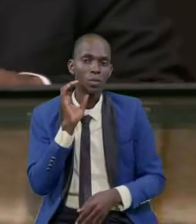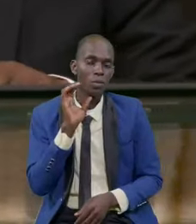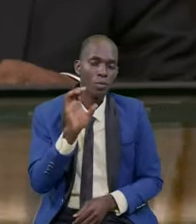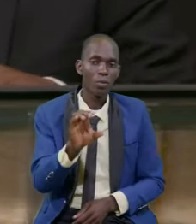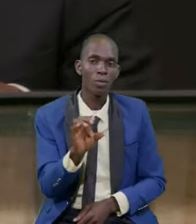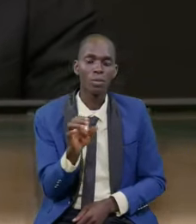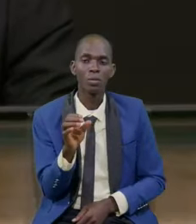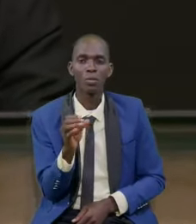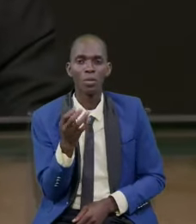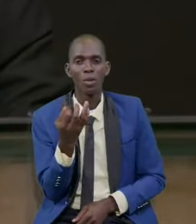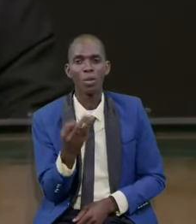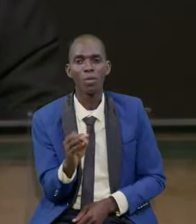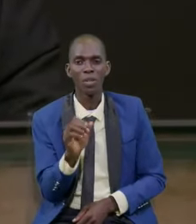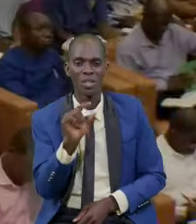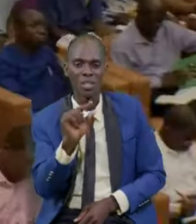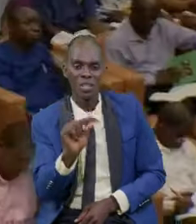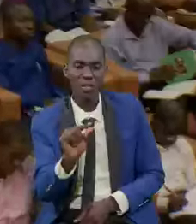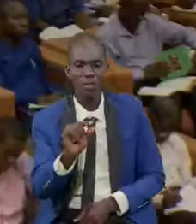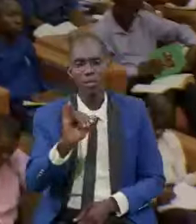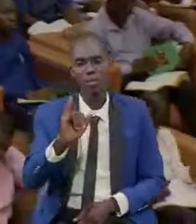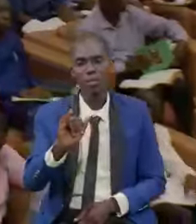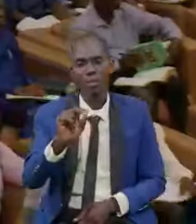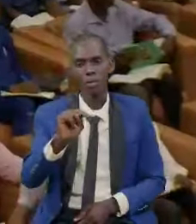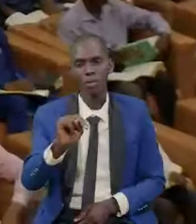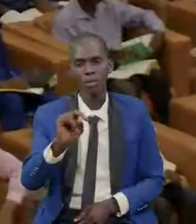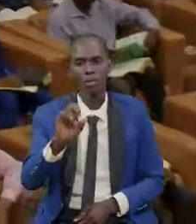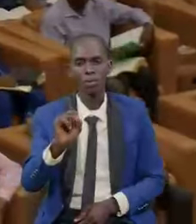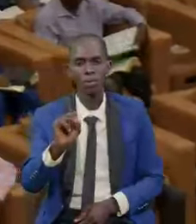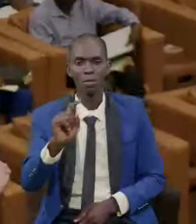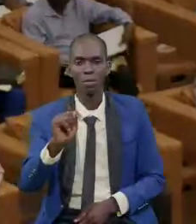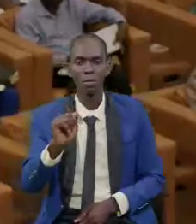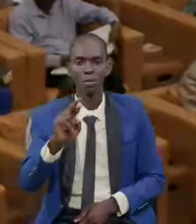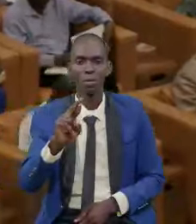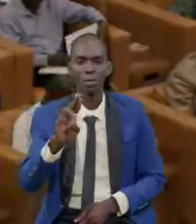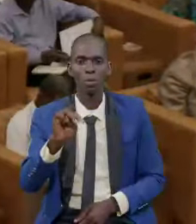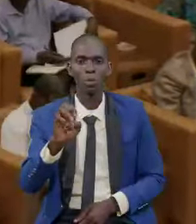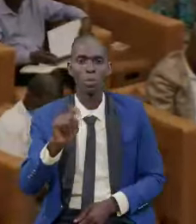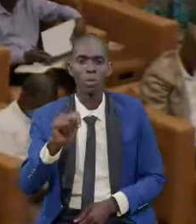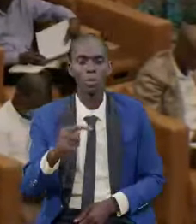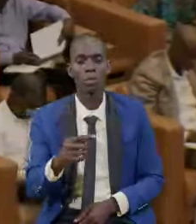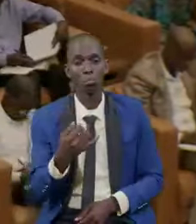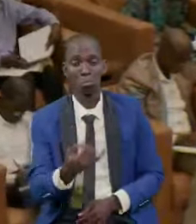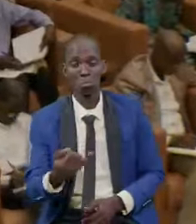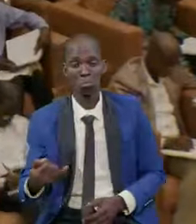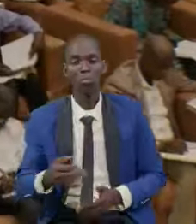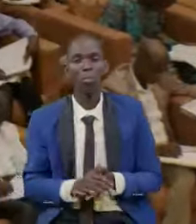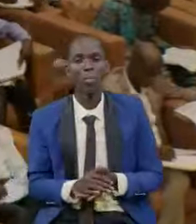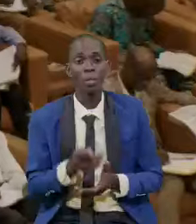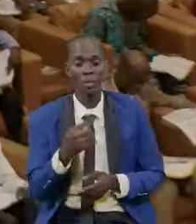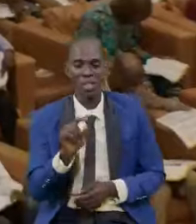a little instrument. The little instrument we have that